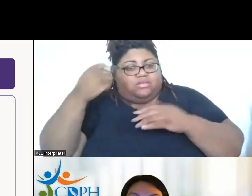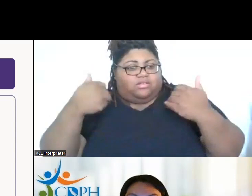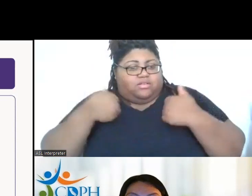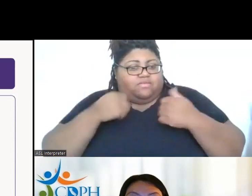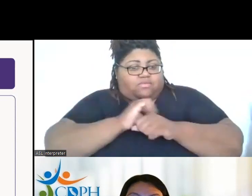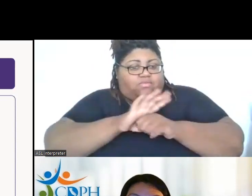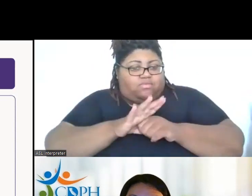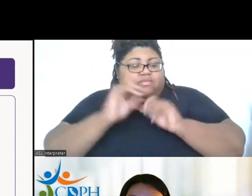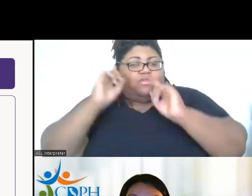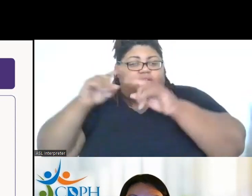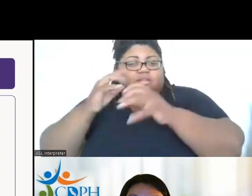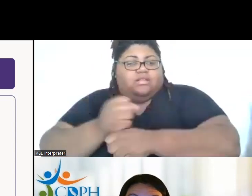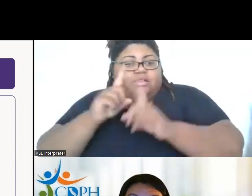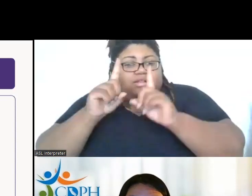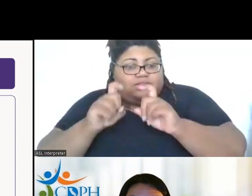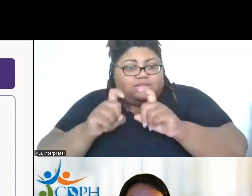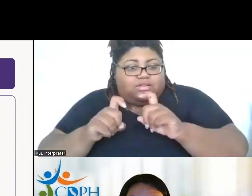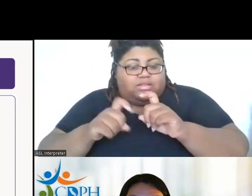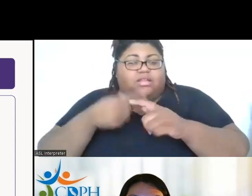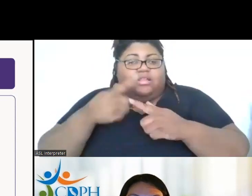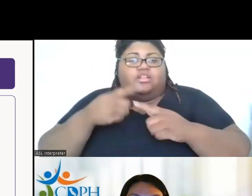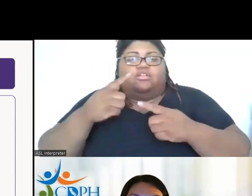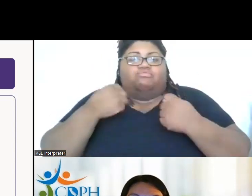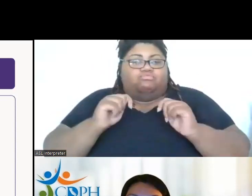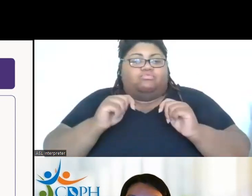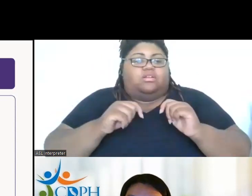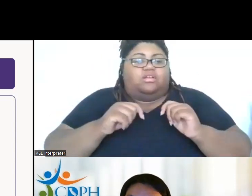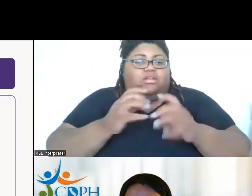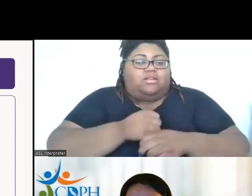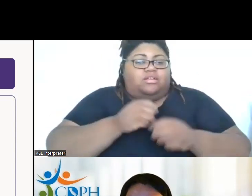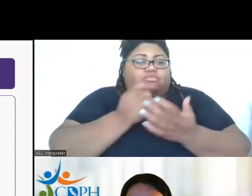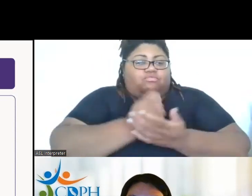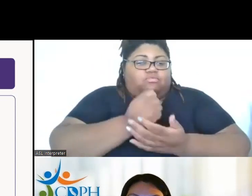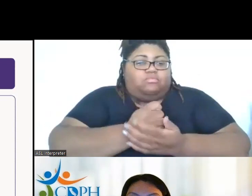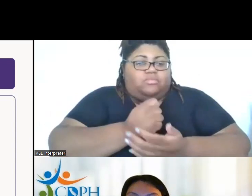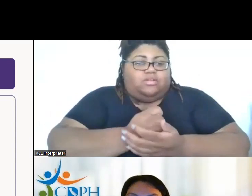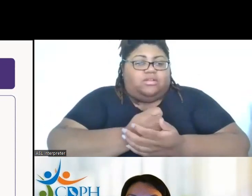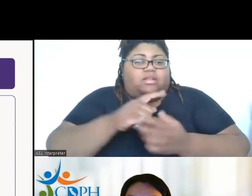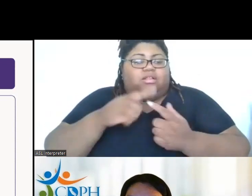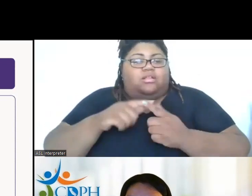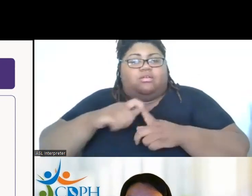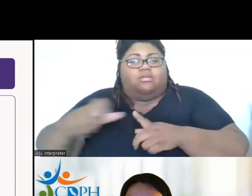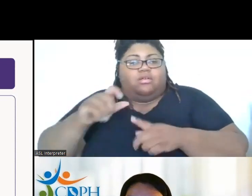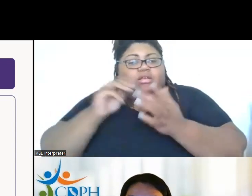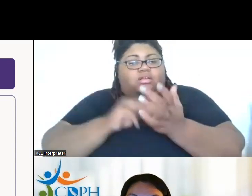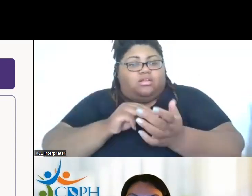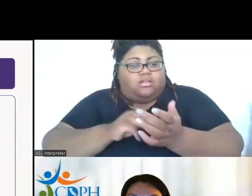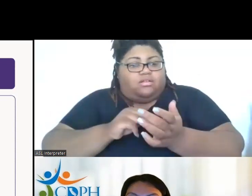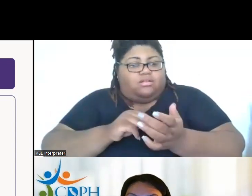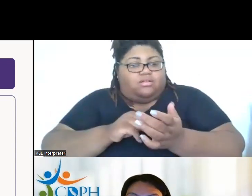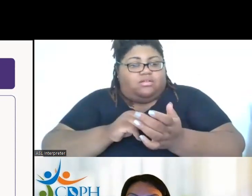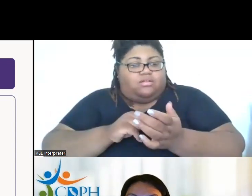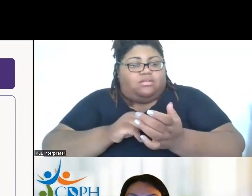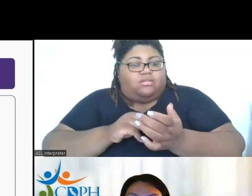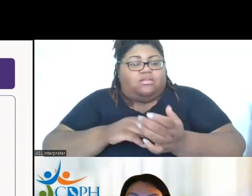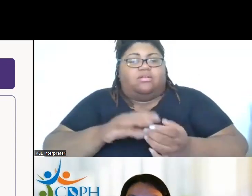COVID, then immediately try to seek treatment evaluation. And again, call your doctor or urgent care. There are test to treat locations. You could call